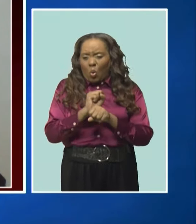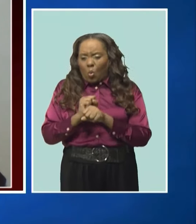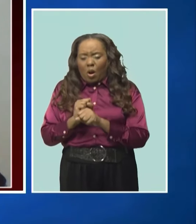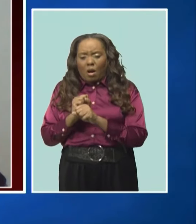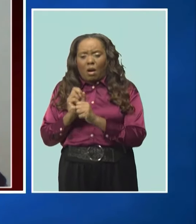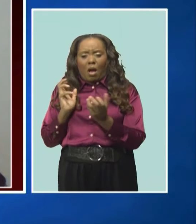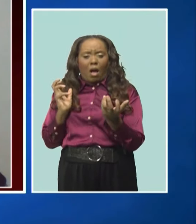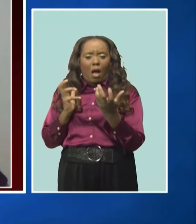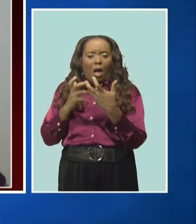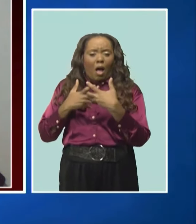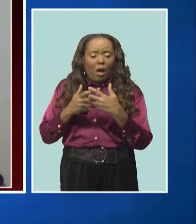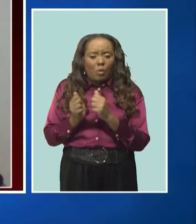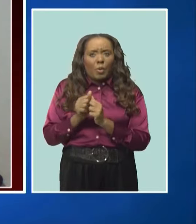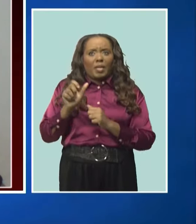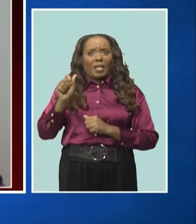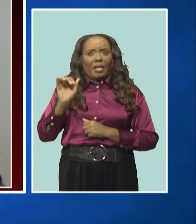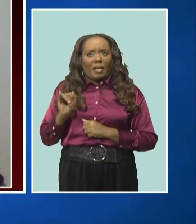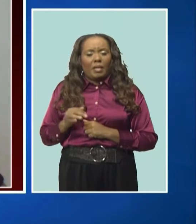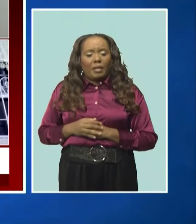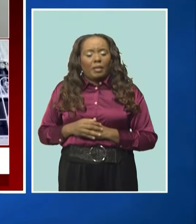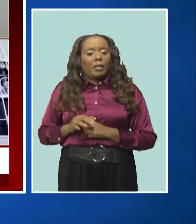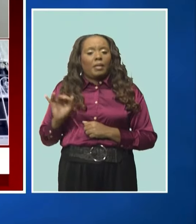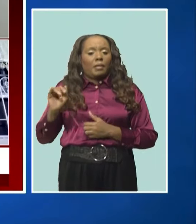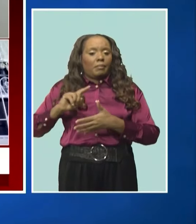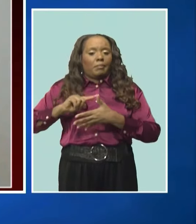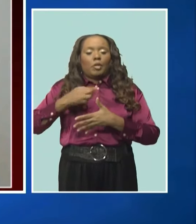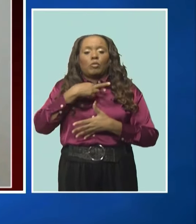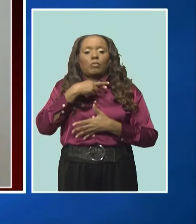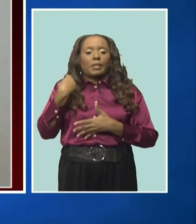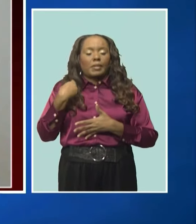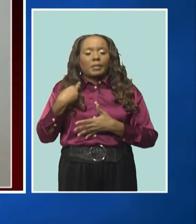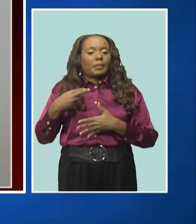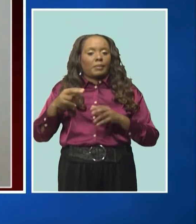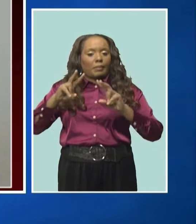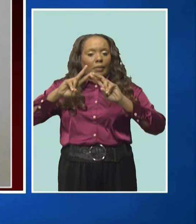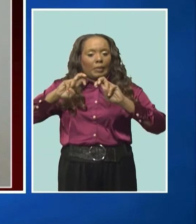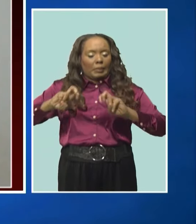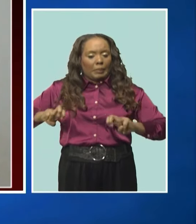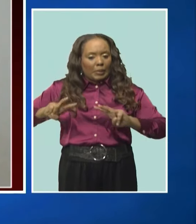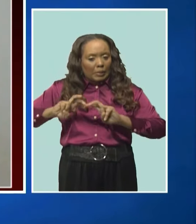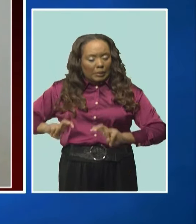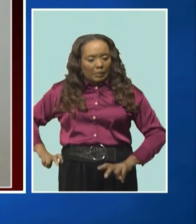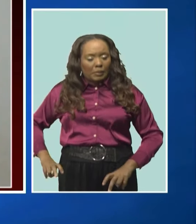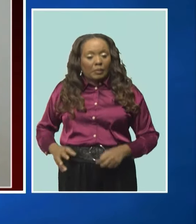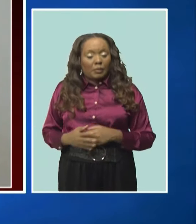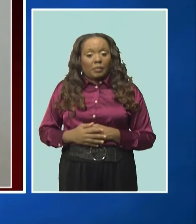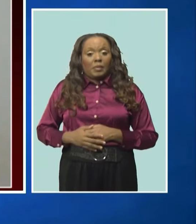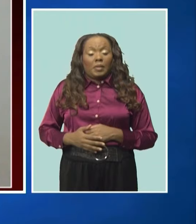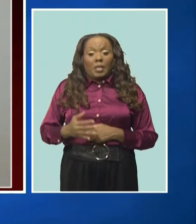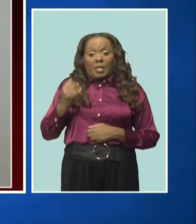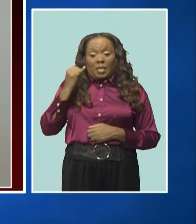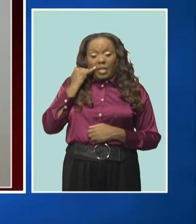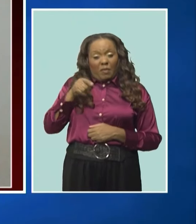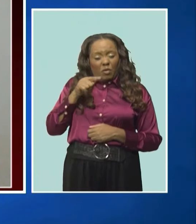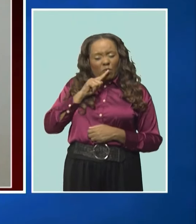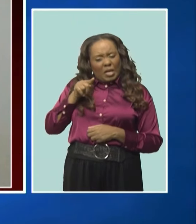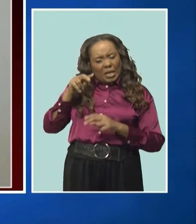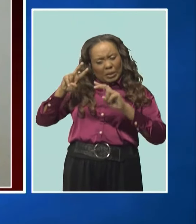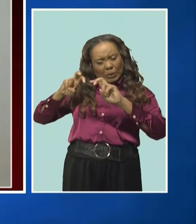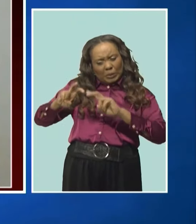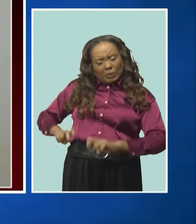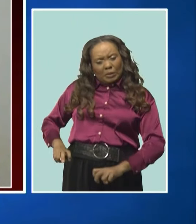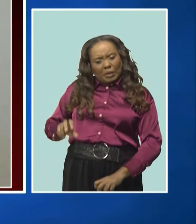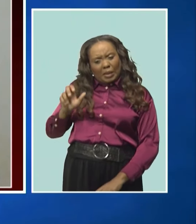instance, Paul would have mentioned the risk assessment. So there is I think that if one look at AI in a real